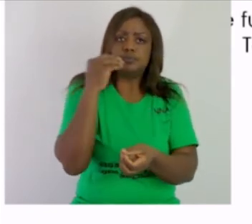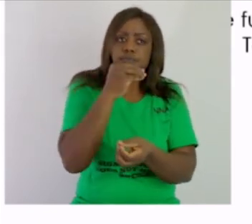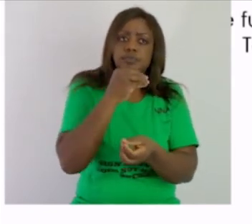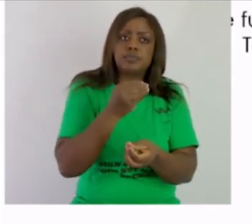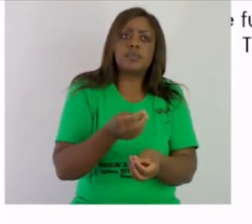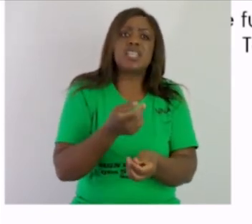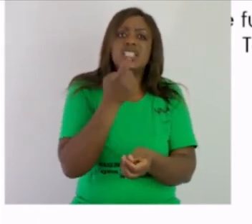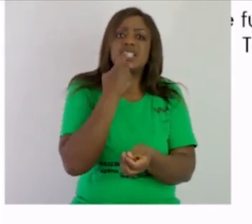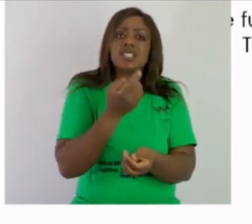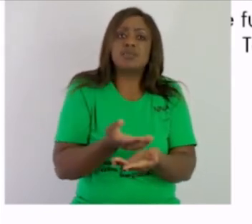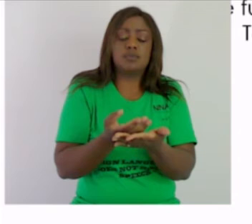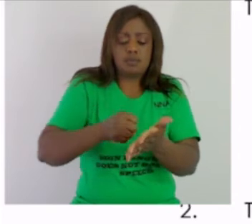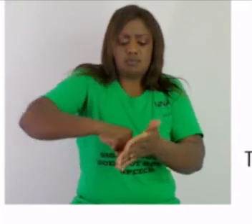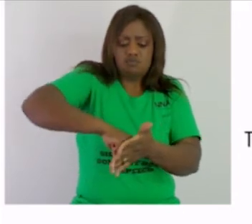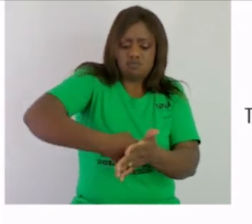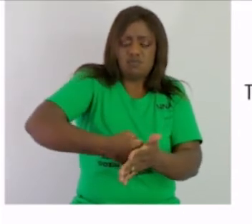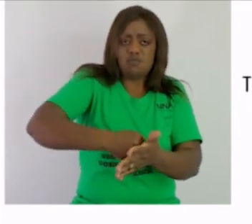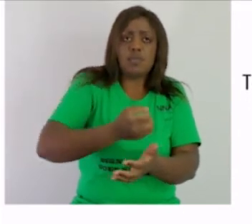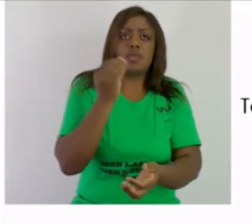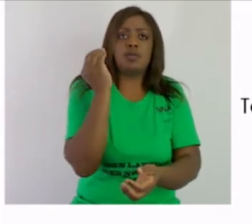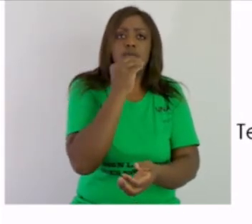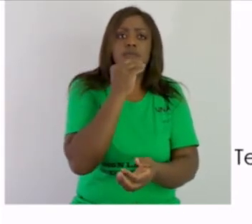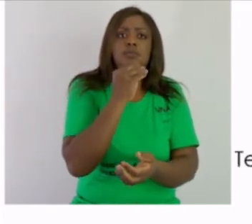And teeth help us to grind food.